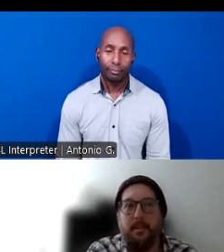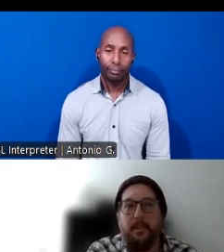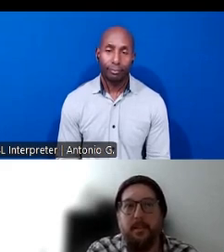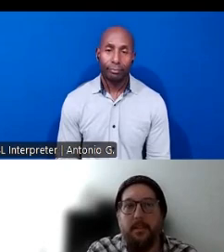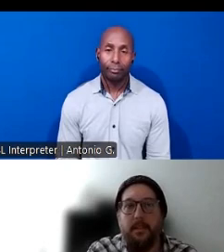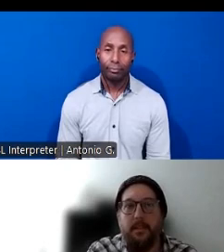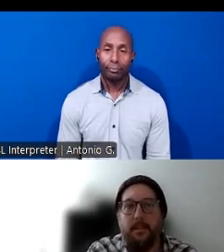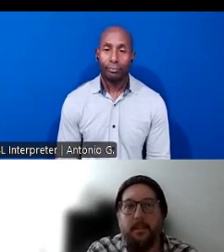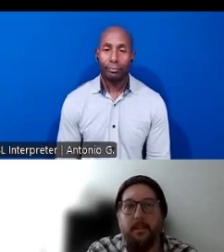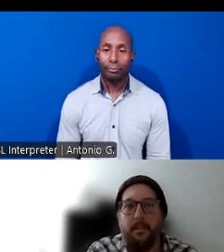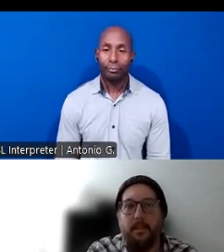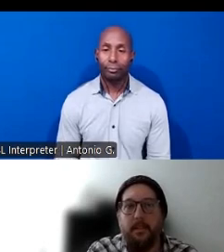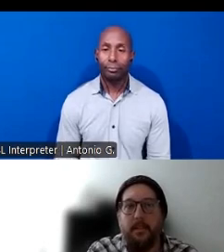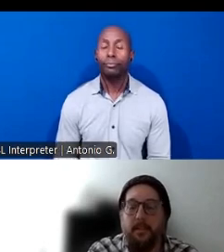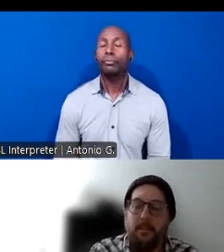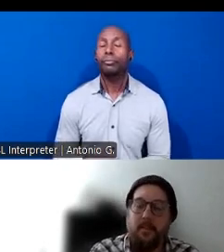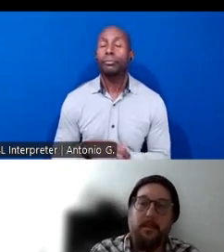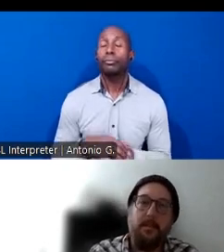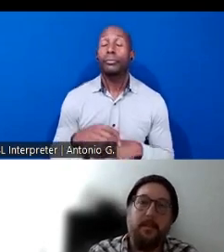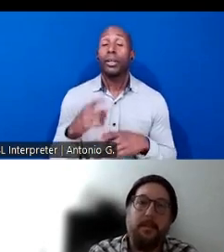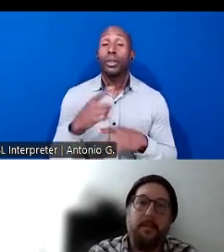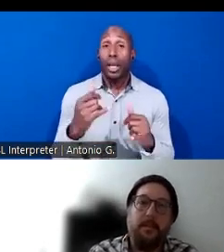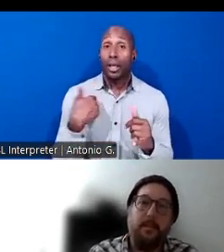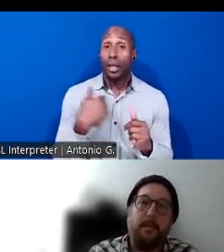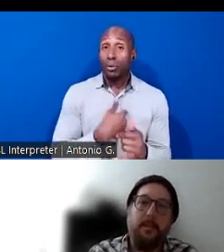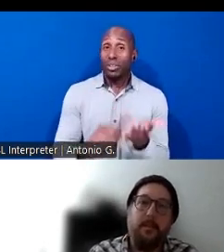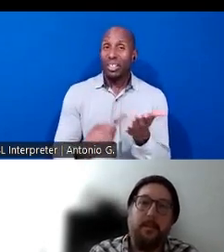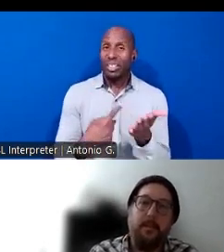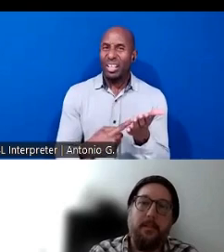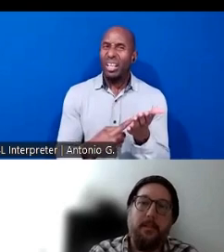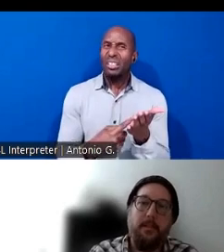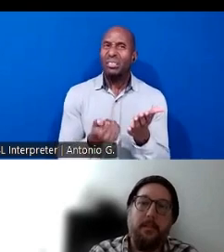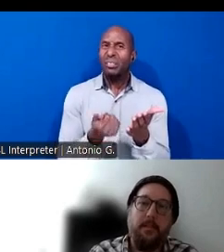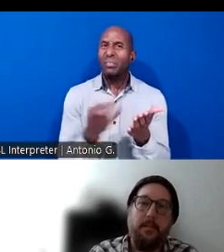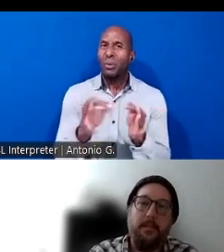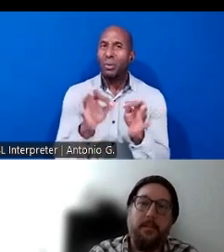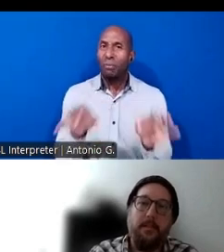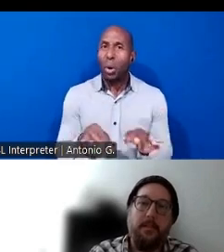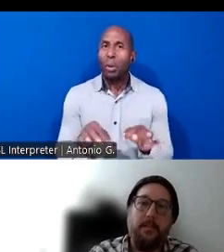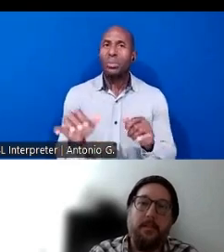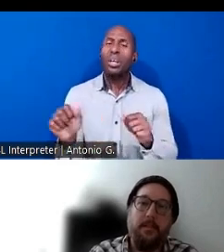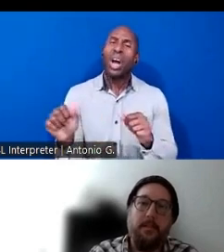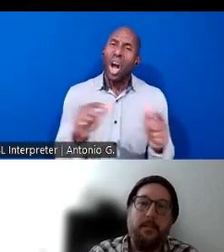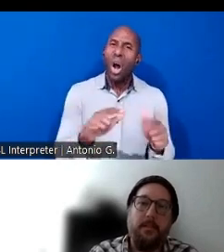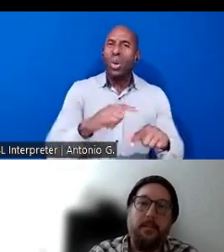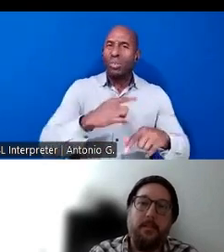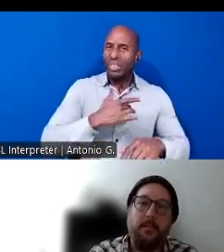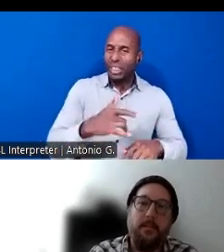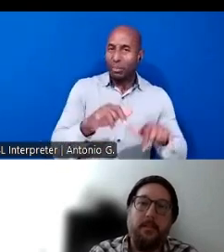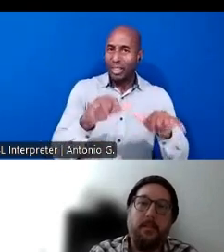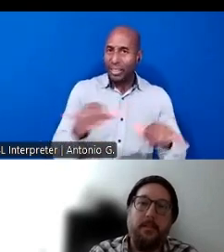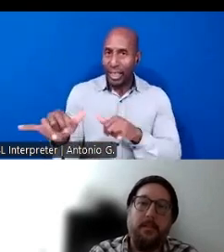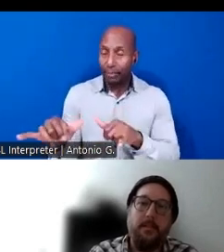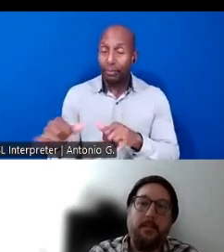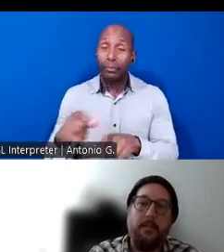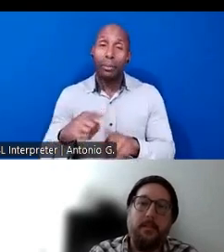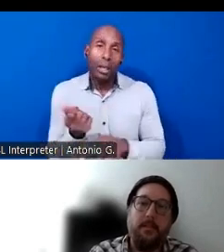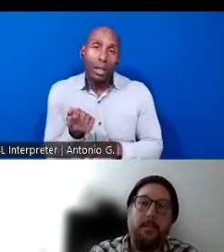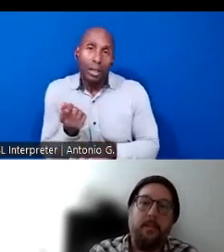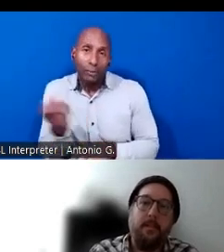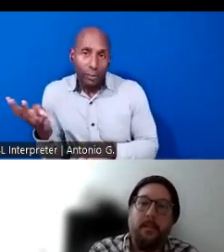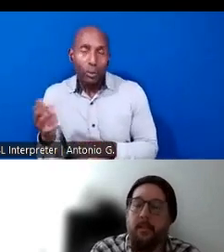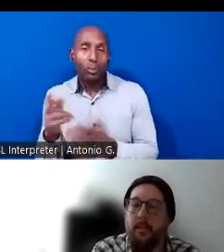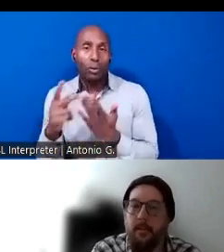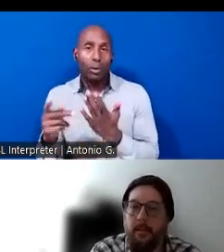but I just want to make a note that there are a few programs that have staff totals on their forms